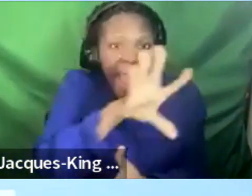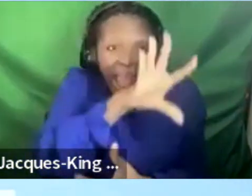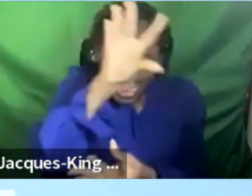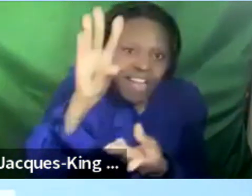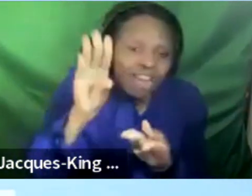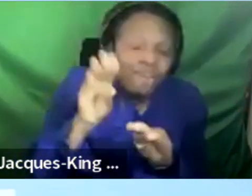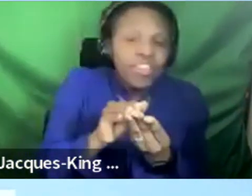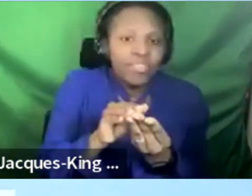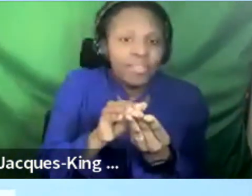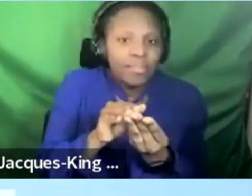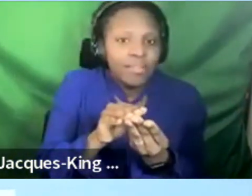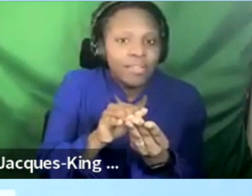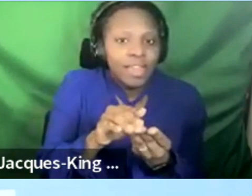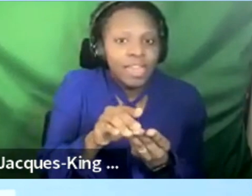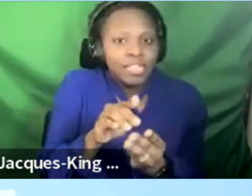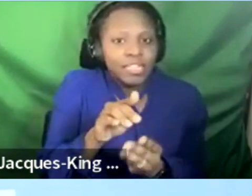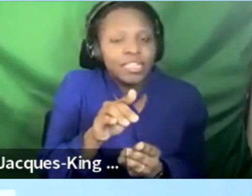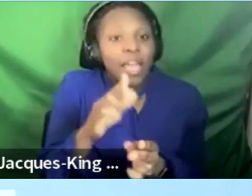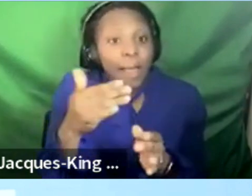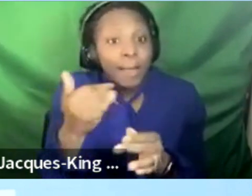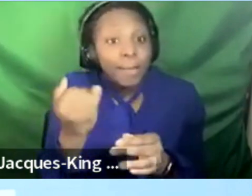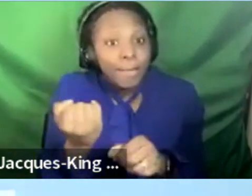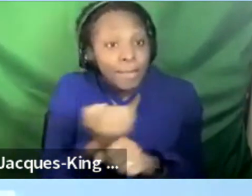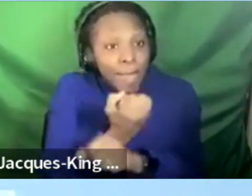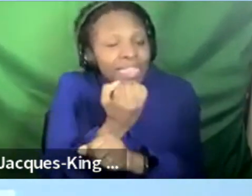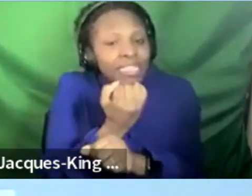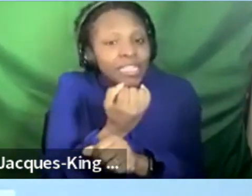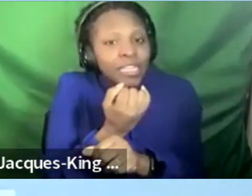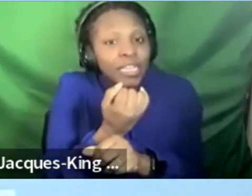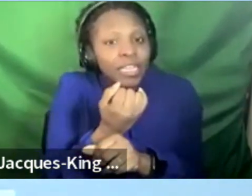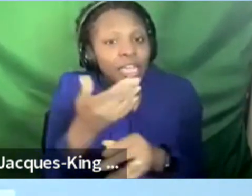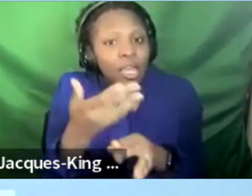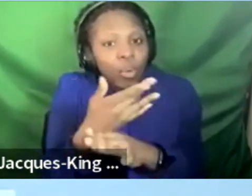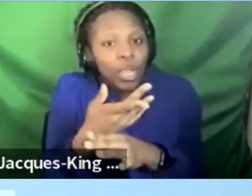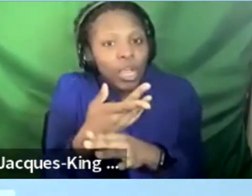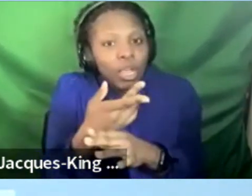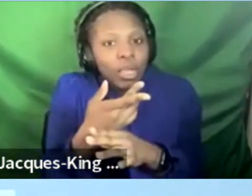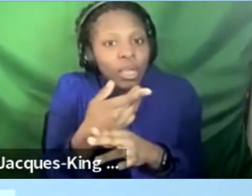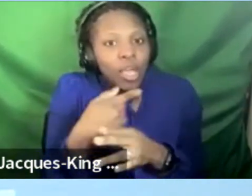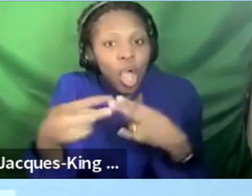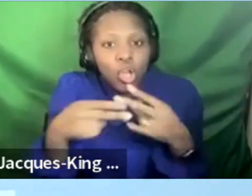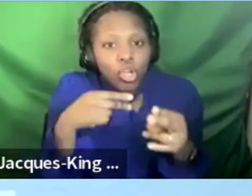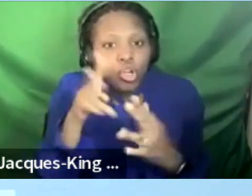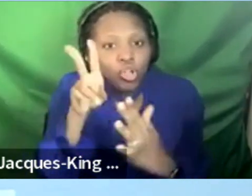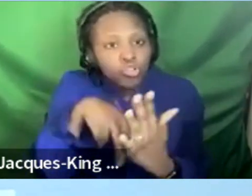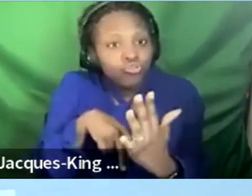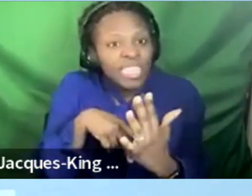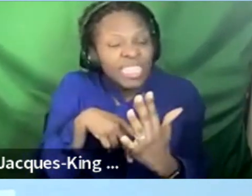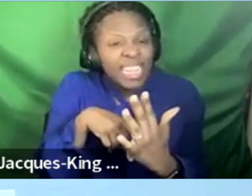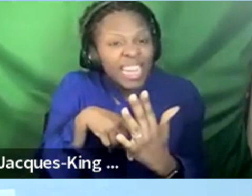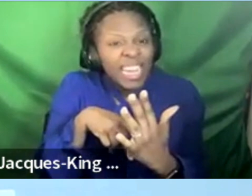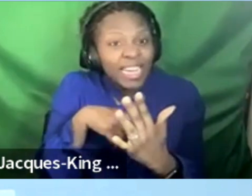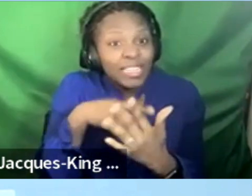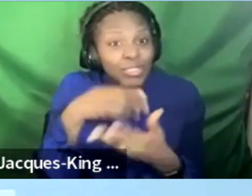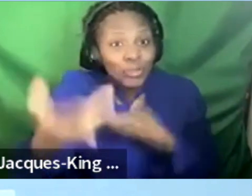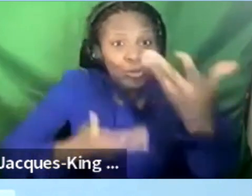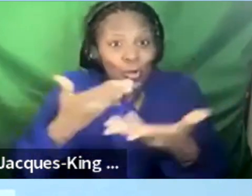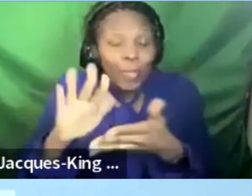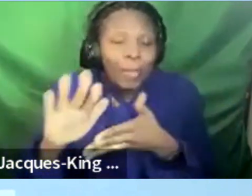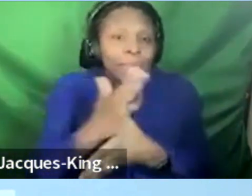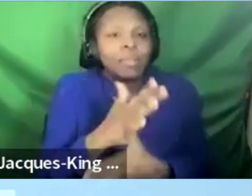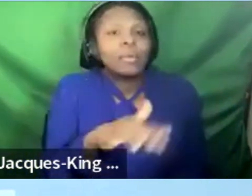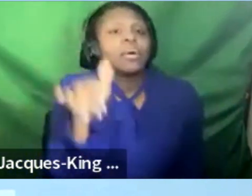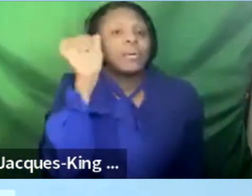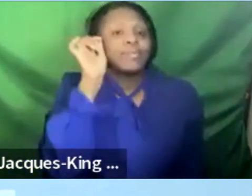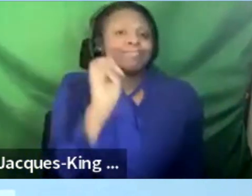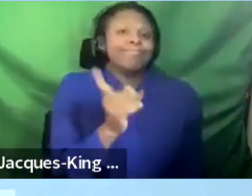brand name of the gun and show it on the gun. I mean, he really, really thought everything out. So that's what makes it really work. And